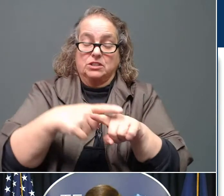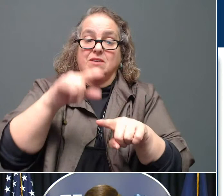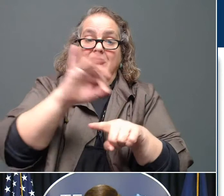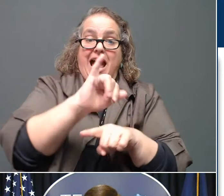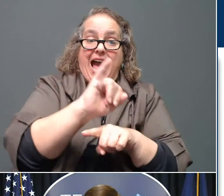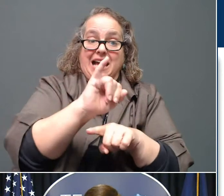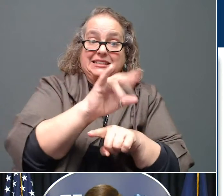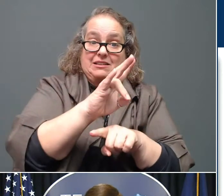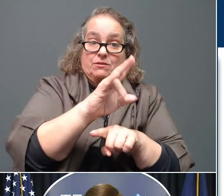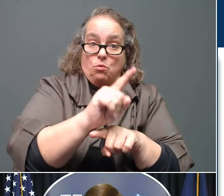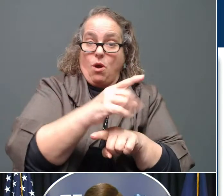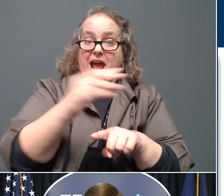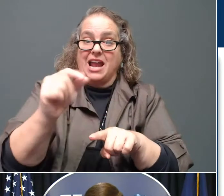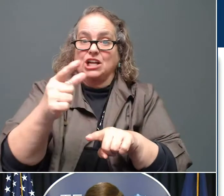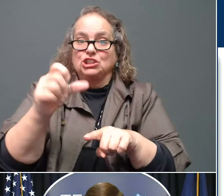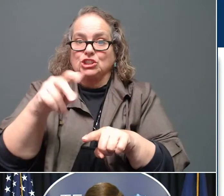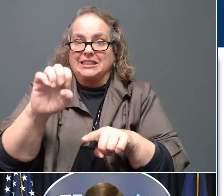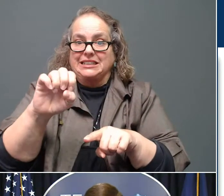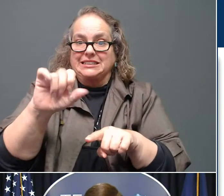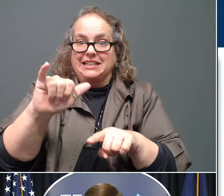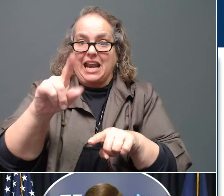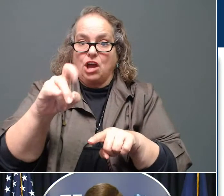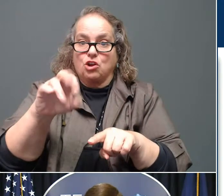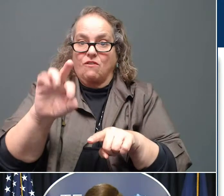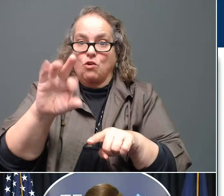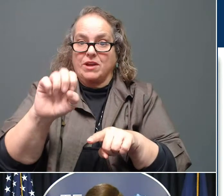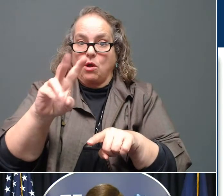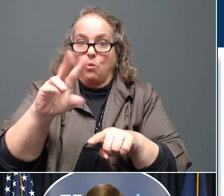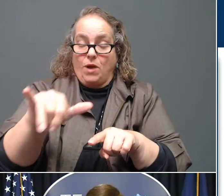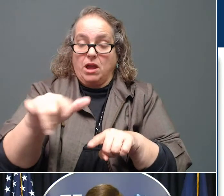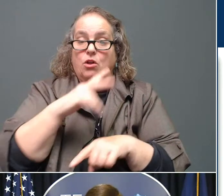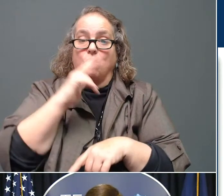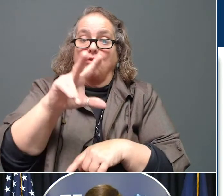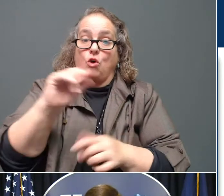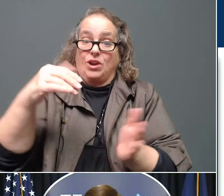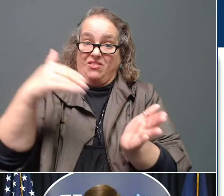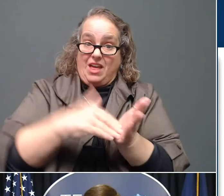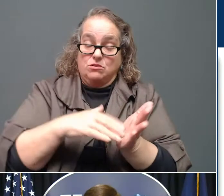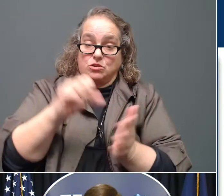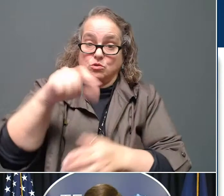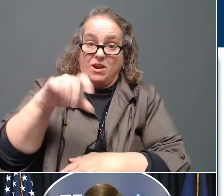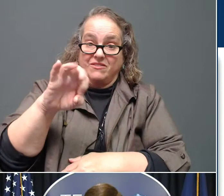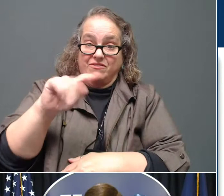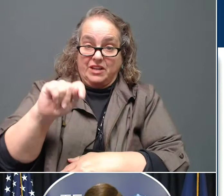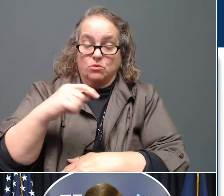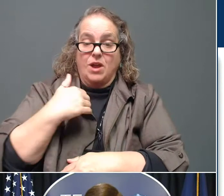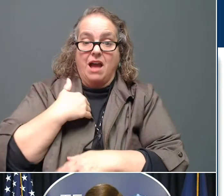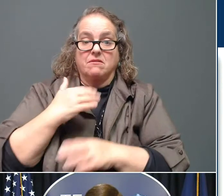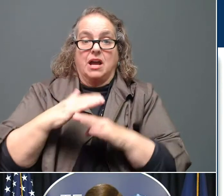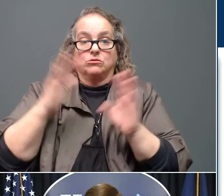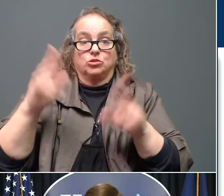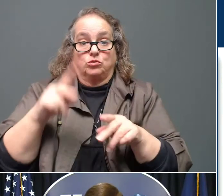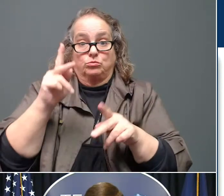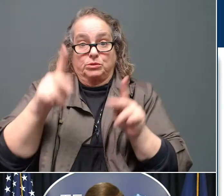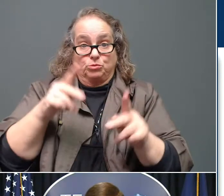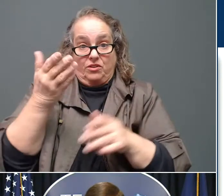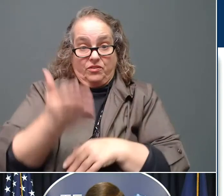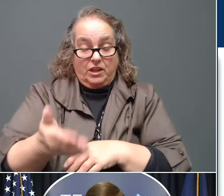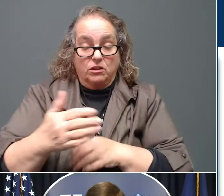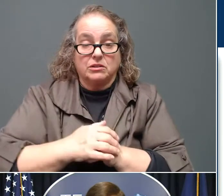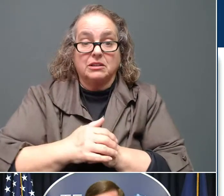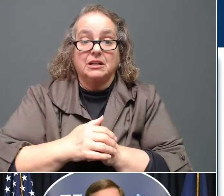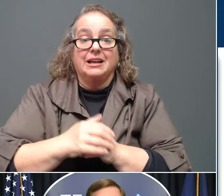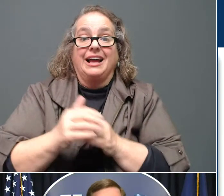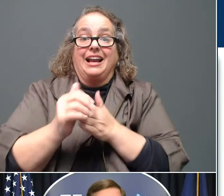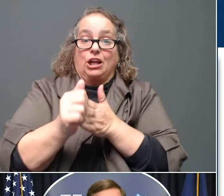will lease nearly 30,000 square feet to house personnel, including Velan's leadership, financial, legal, human resources,